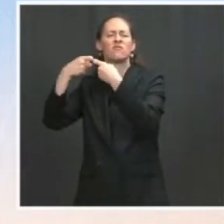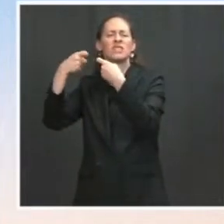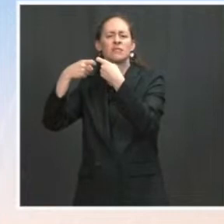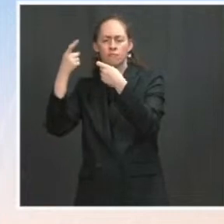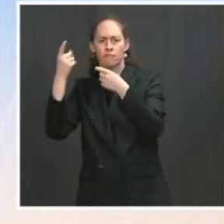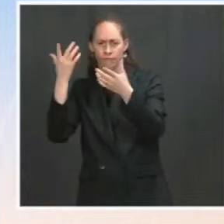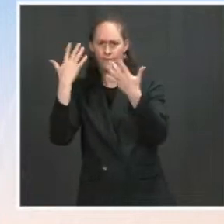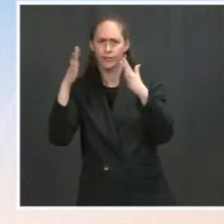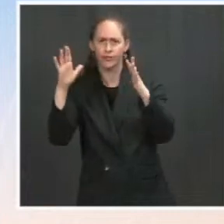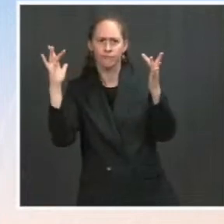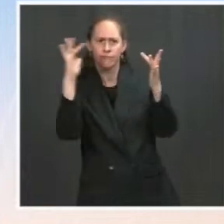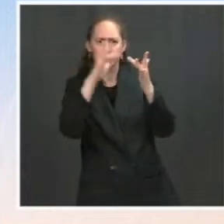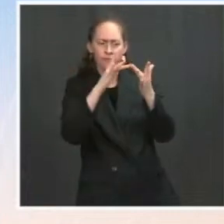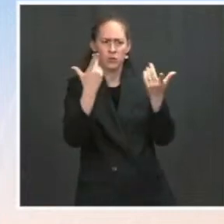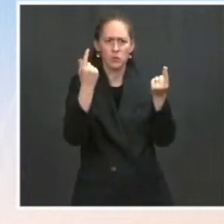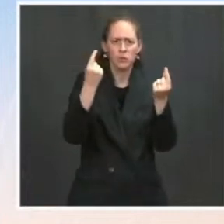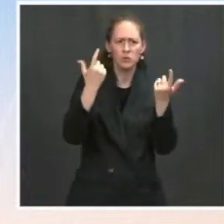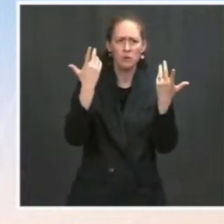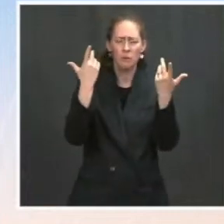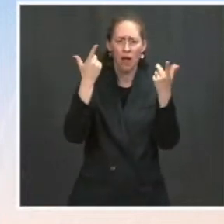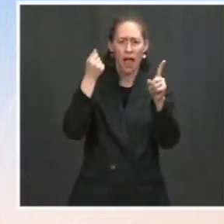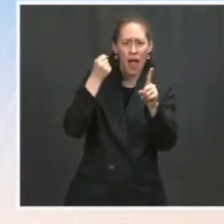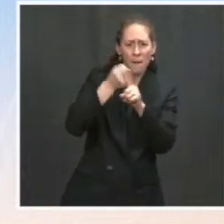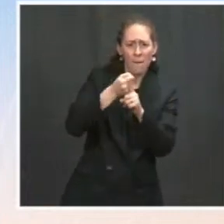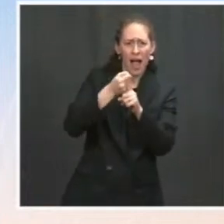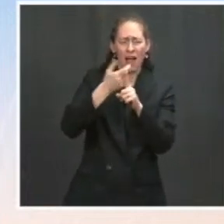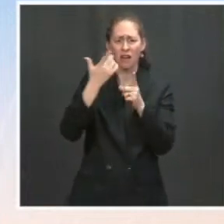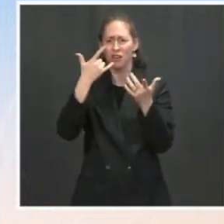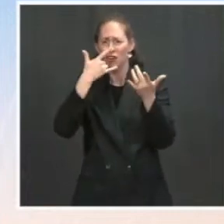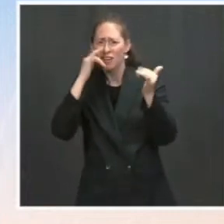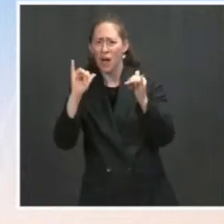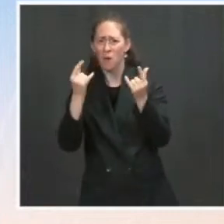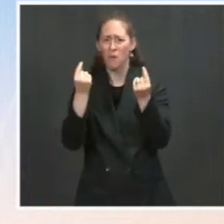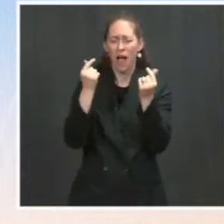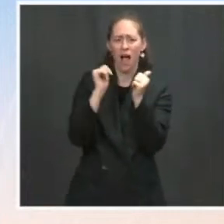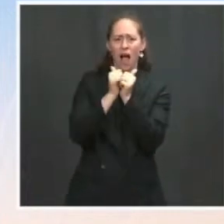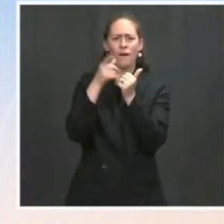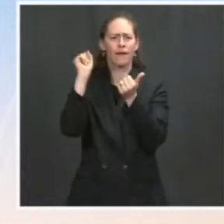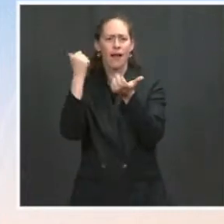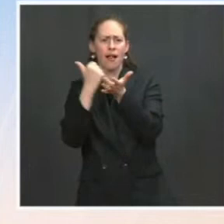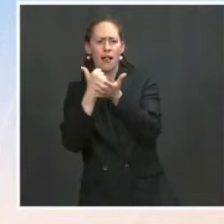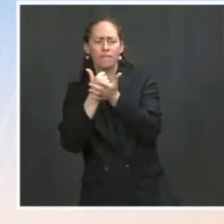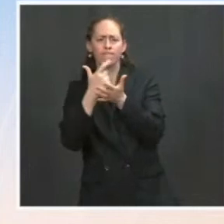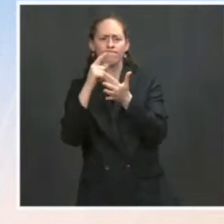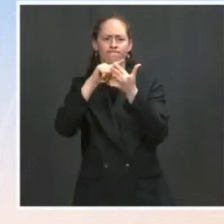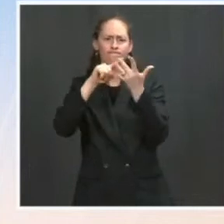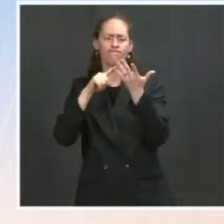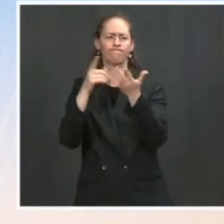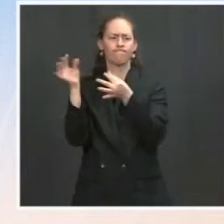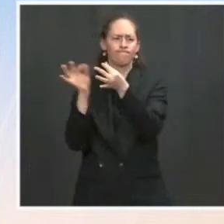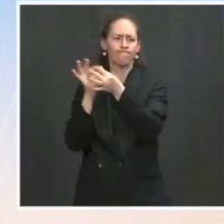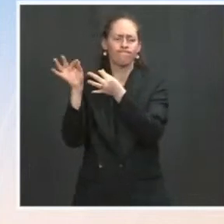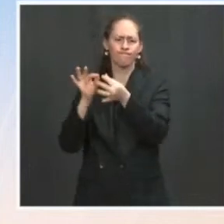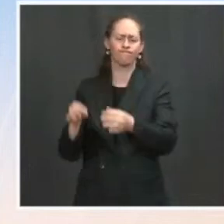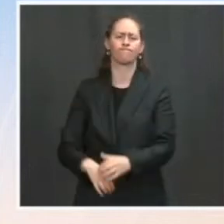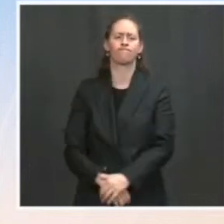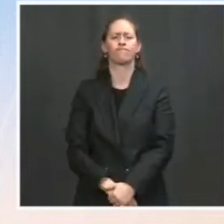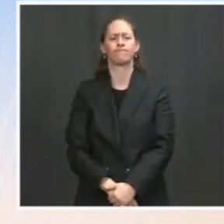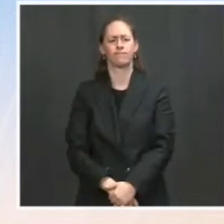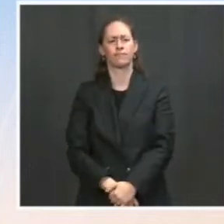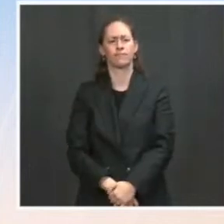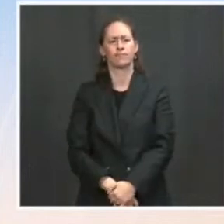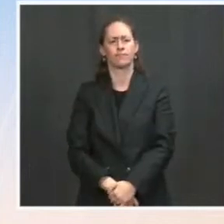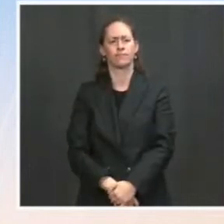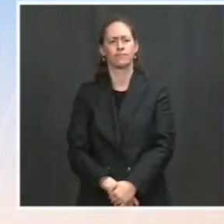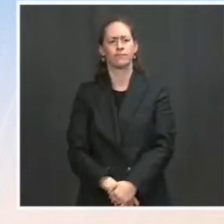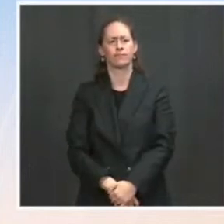impacts due to the shutdown. DOE has also convened the oil and natural gas and electric sector utility partners